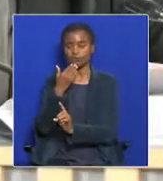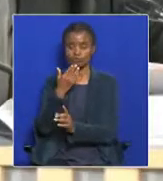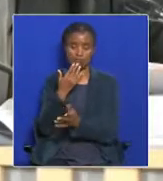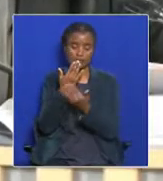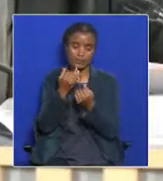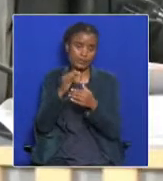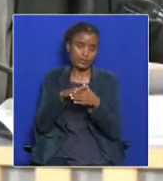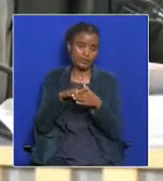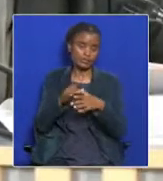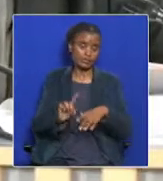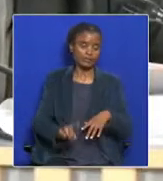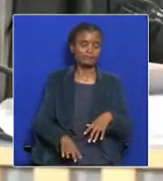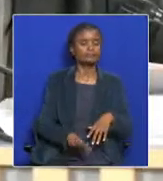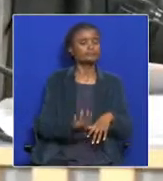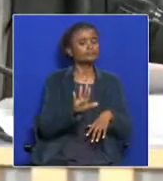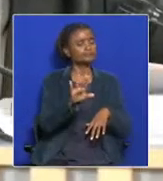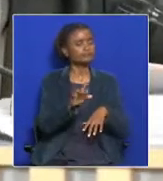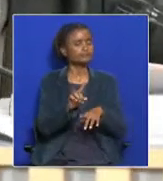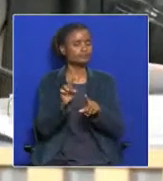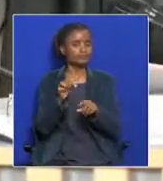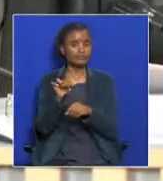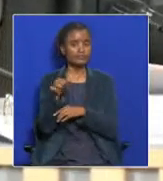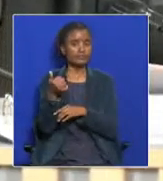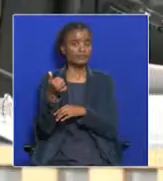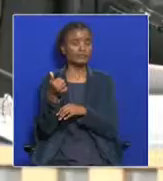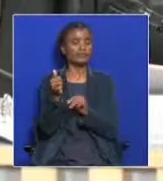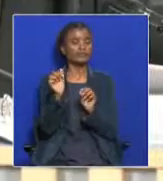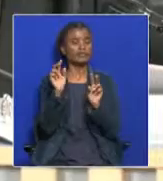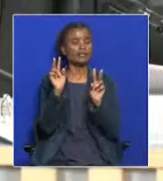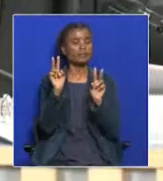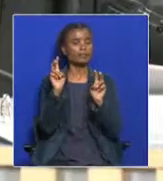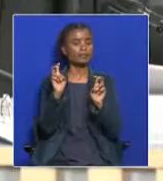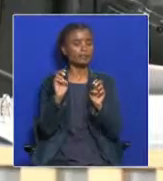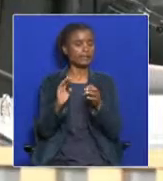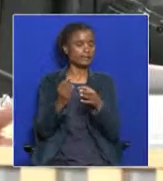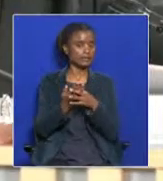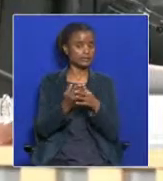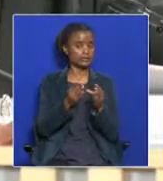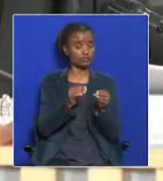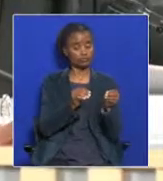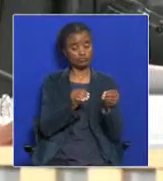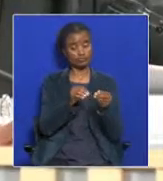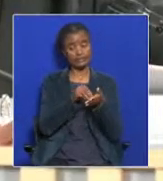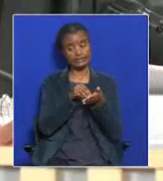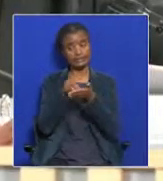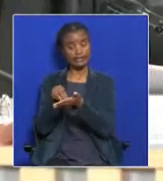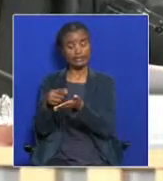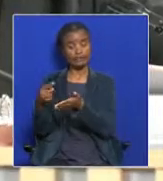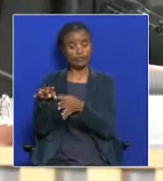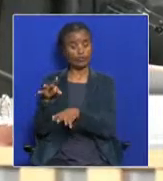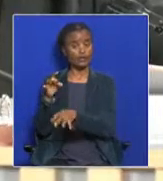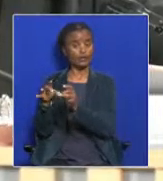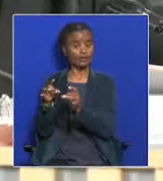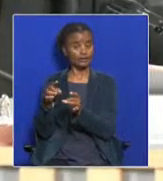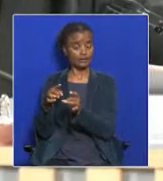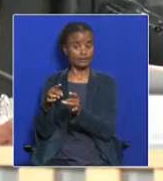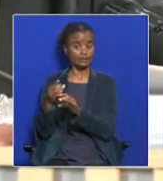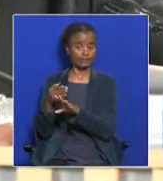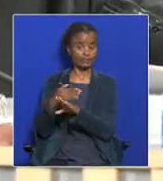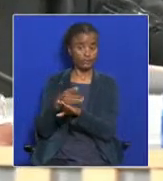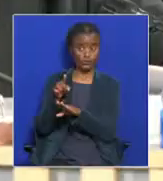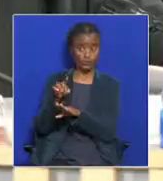matters that you have sent for analysis, do you ask the analyst to expedite? Is there